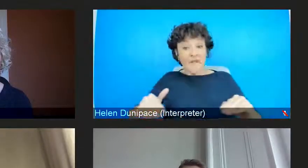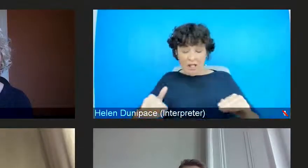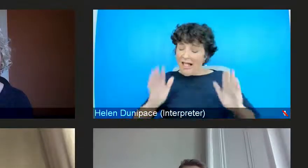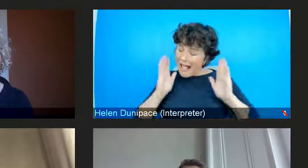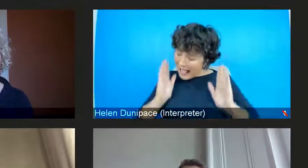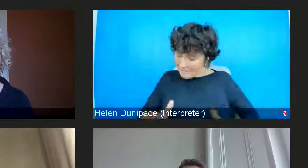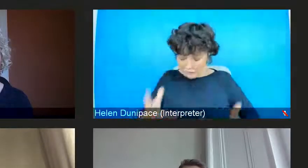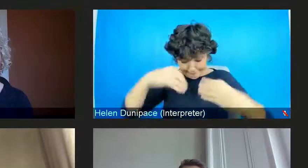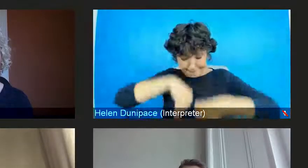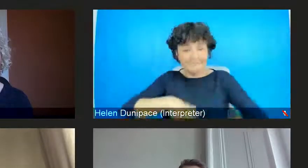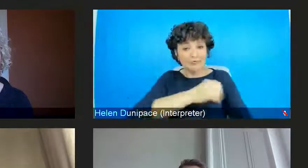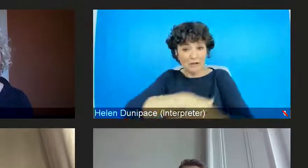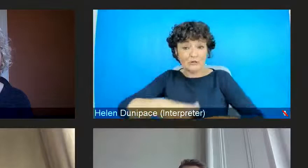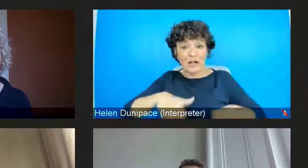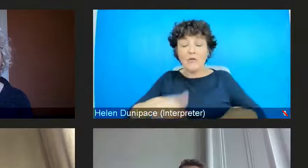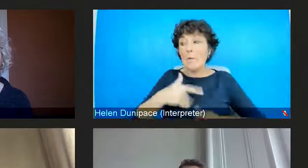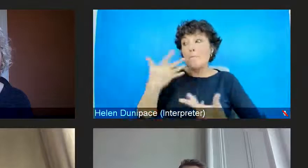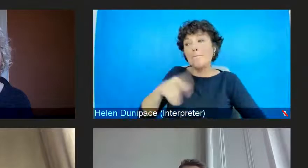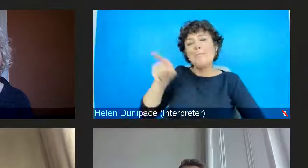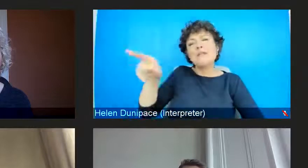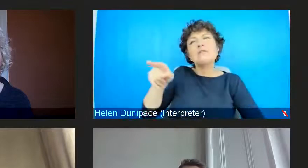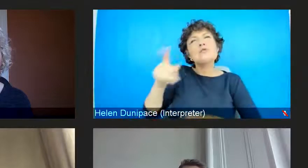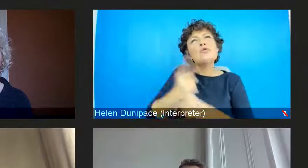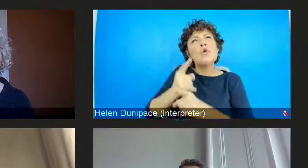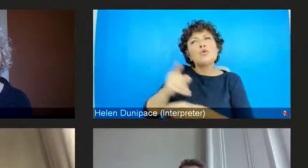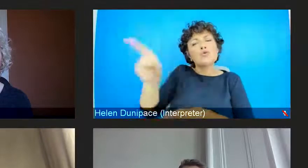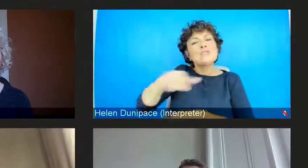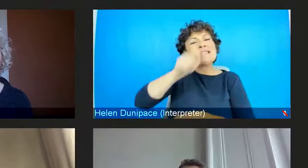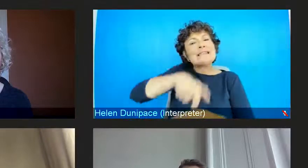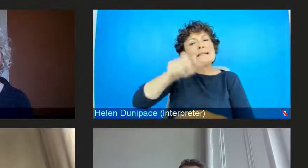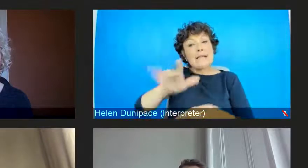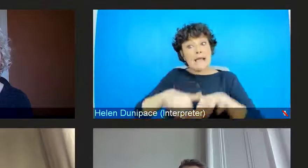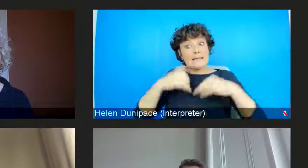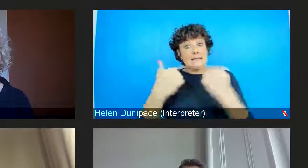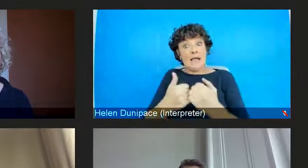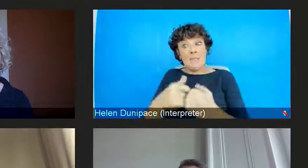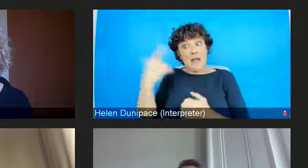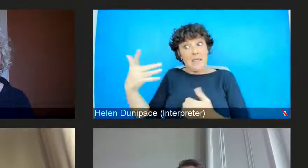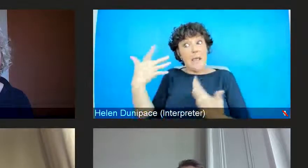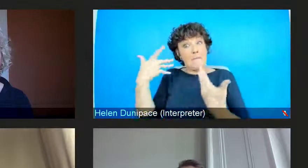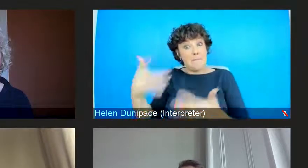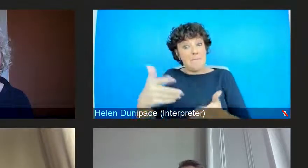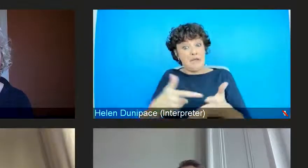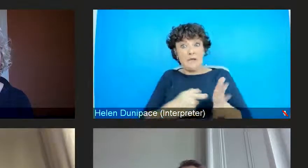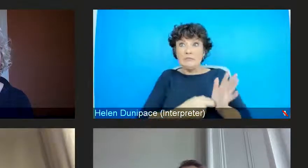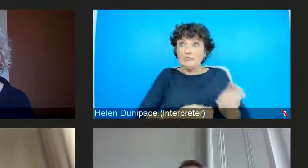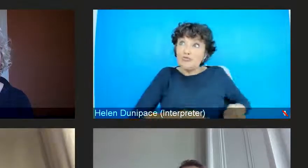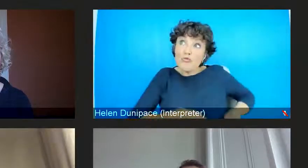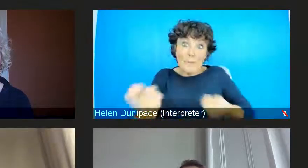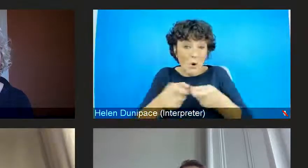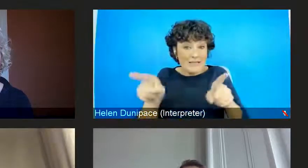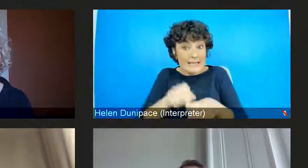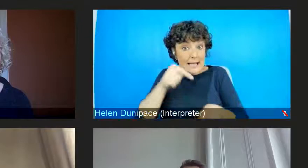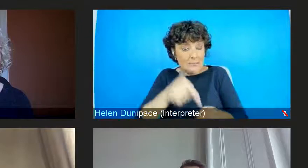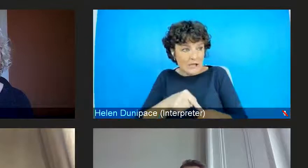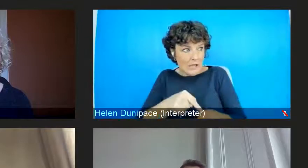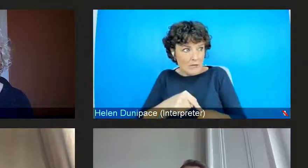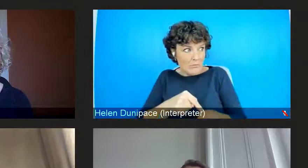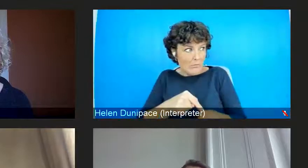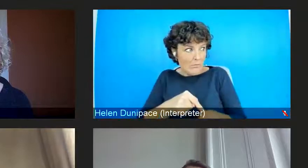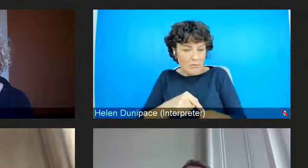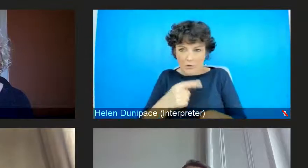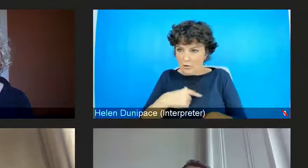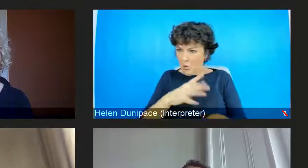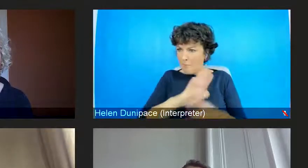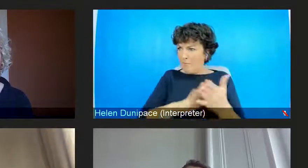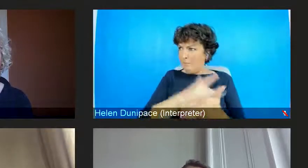run and that reported about the same time as we did earlier this year. That was very positive. As people see climate change up close, as